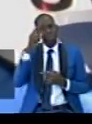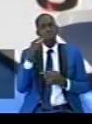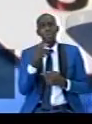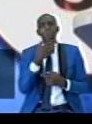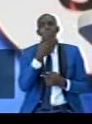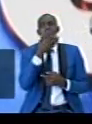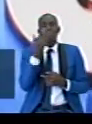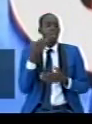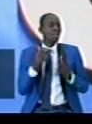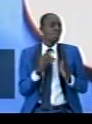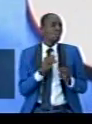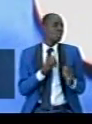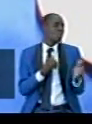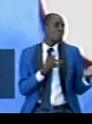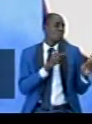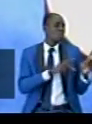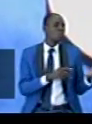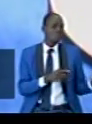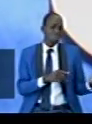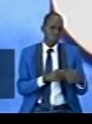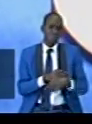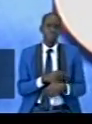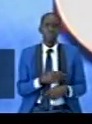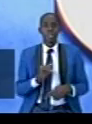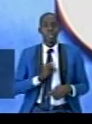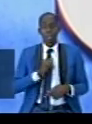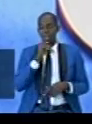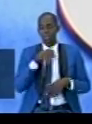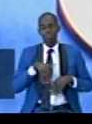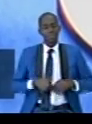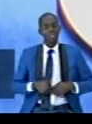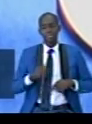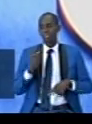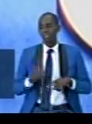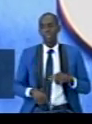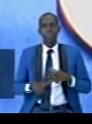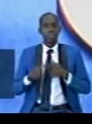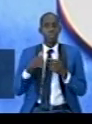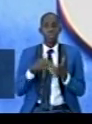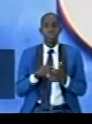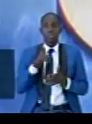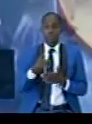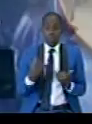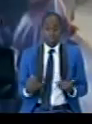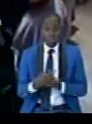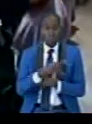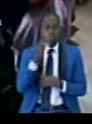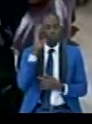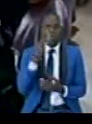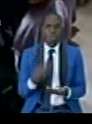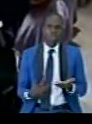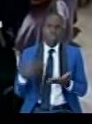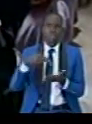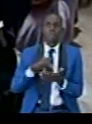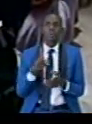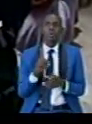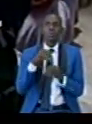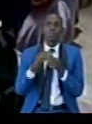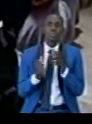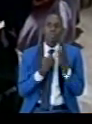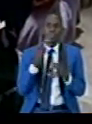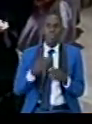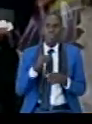them come and take their baton. I'm tired, I cannot run again. Today you will rise up. Yeah. You will